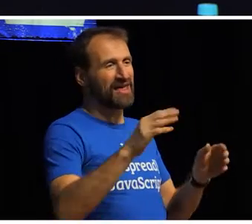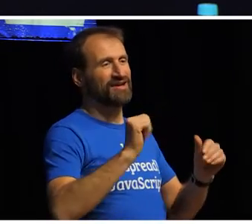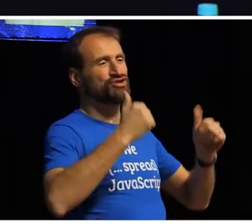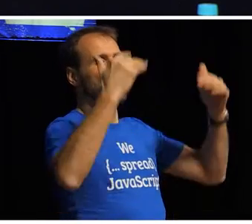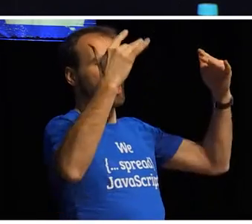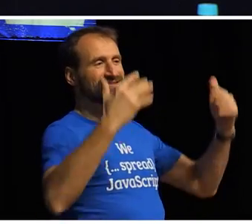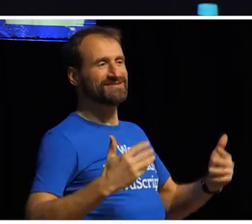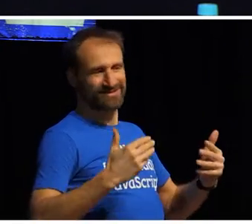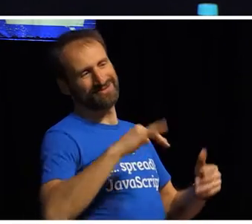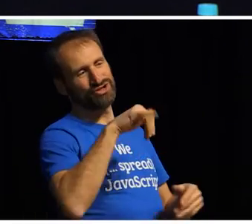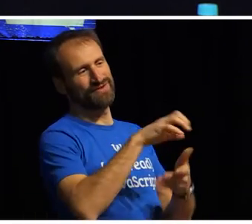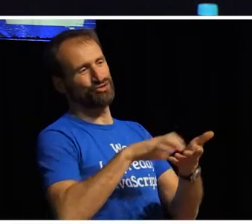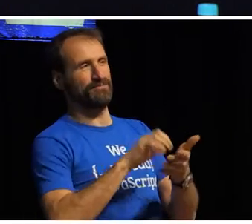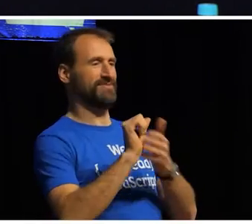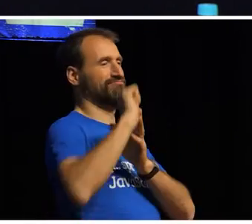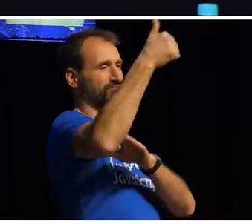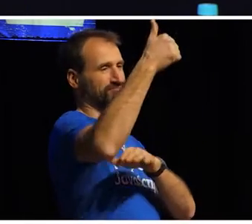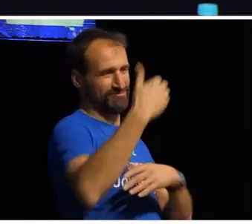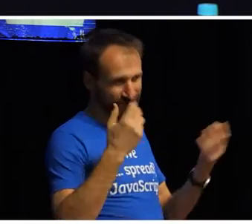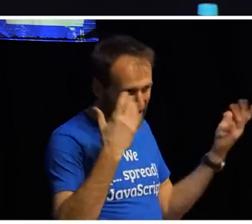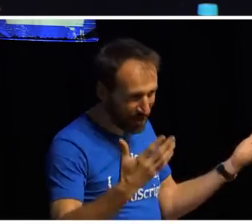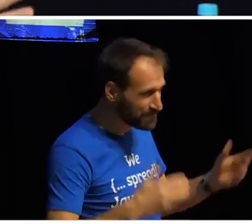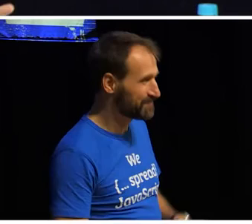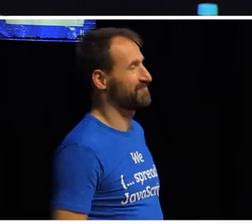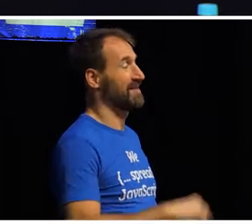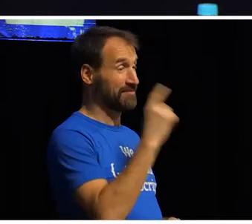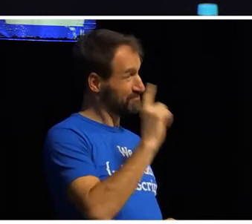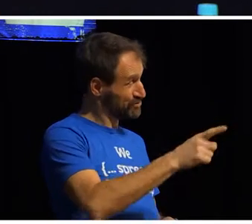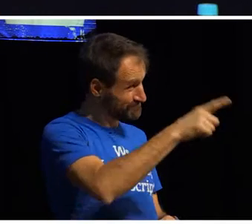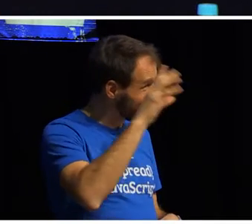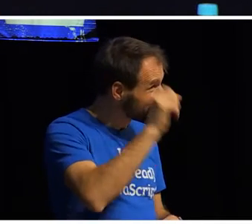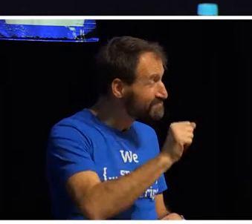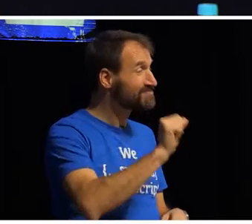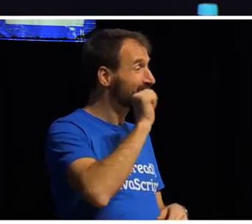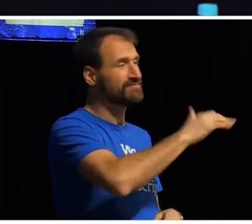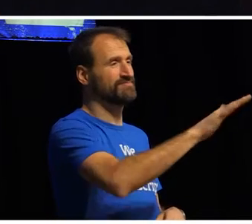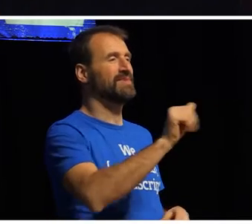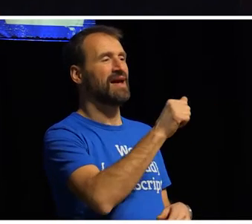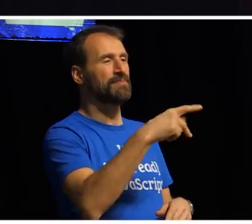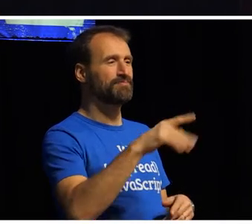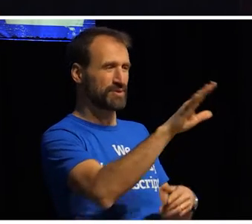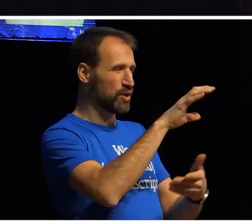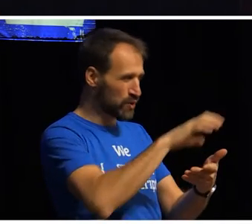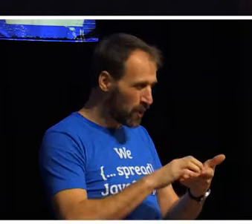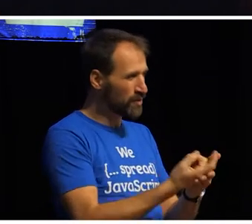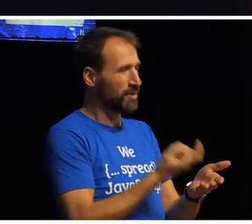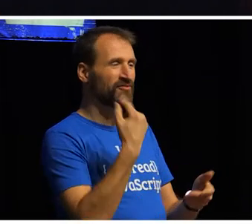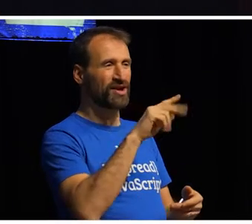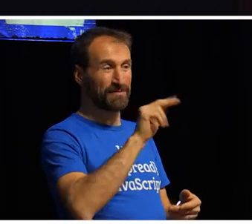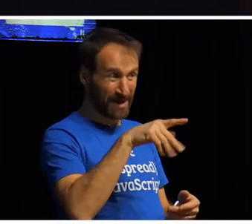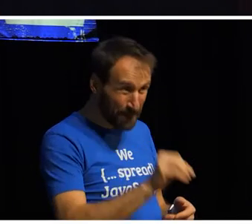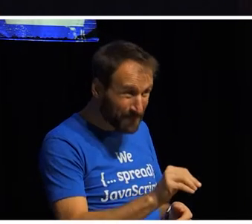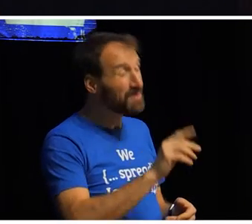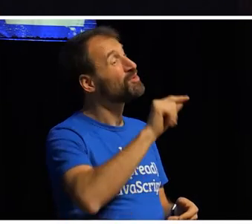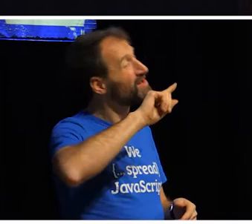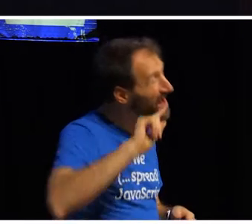context when you think about security it's also remembered to understand that most of your app's code comes from NPM which also means that most of your apps of vulnerabilities come from